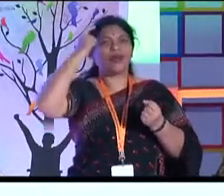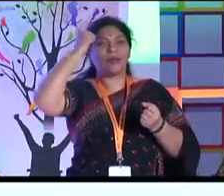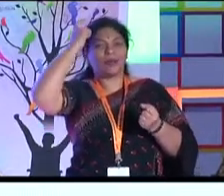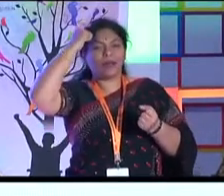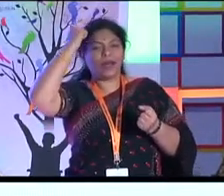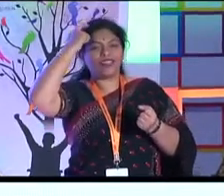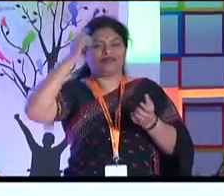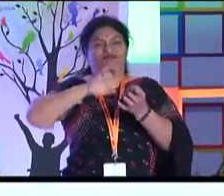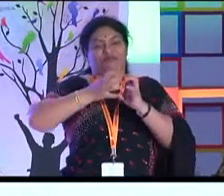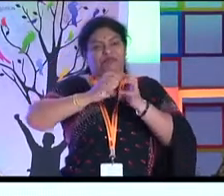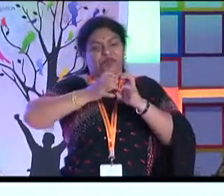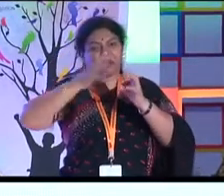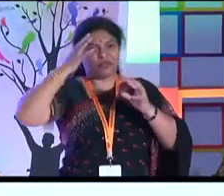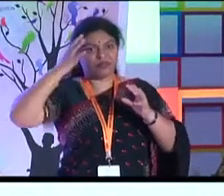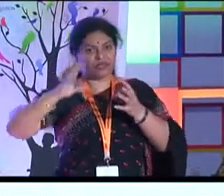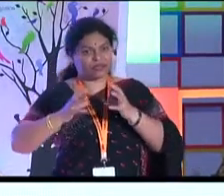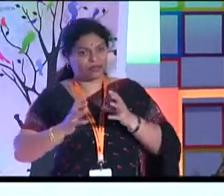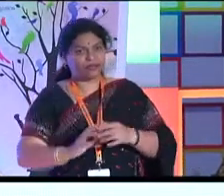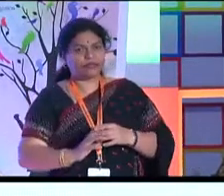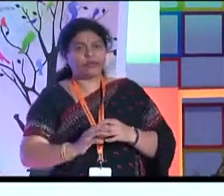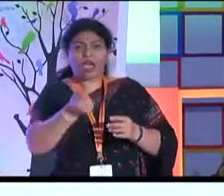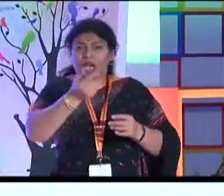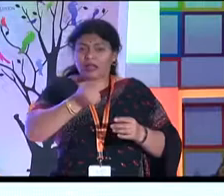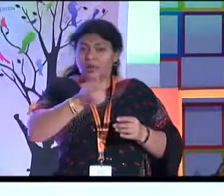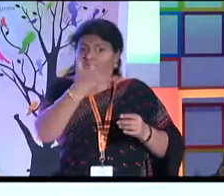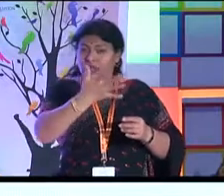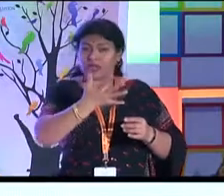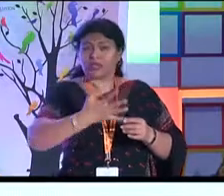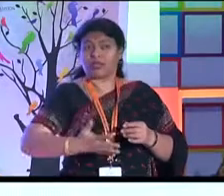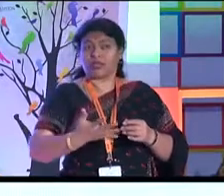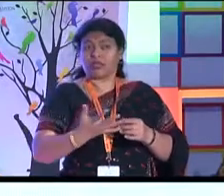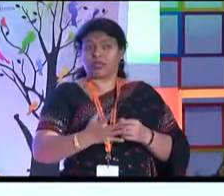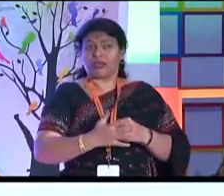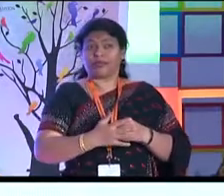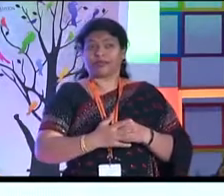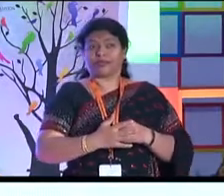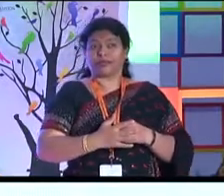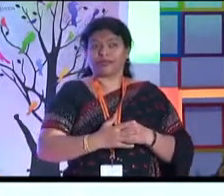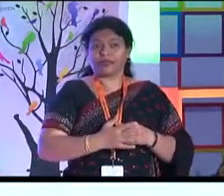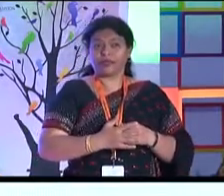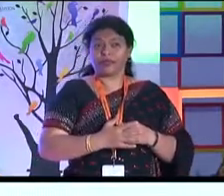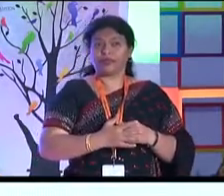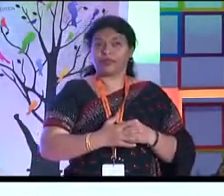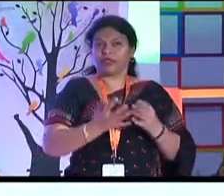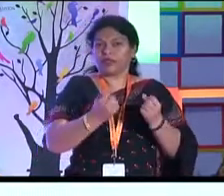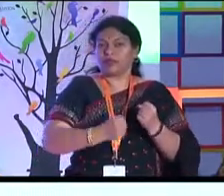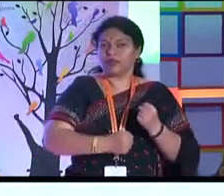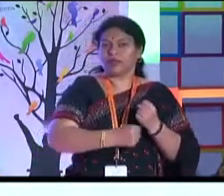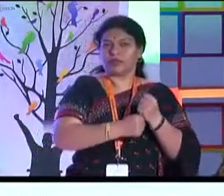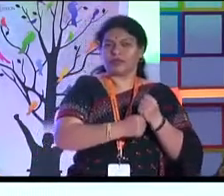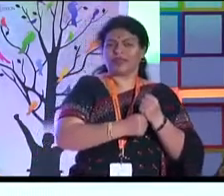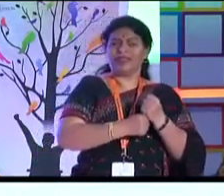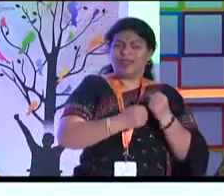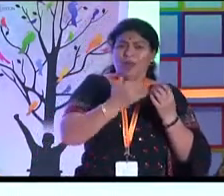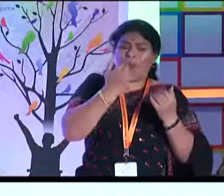disorder. And the cost on society is huge. So I said, let me support research. Now, the